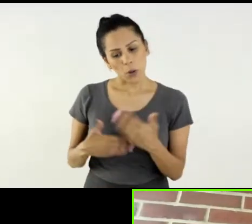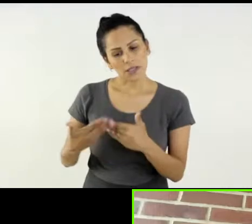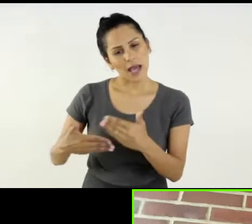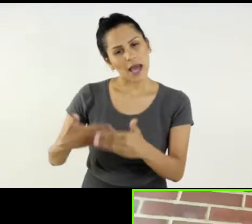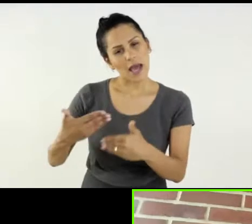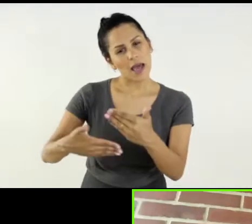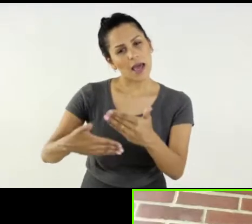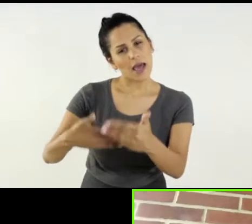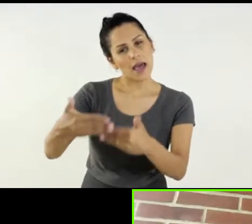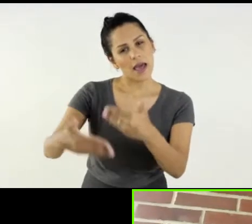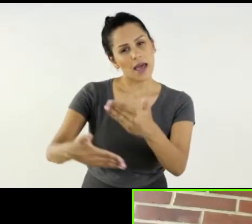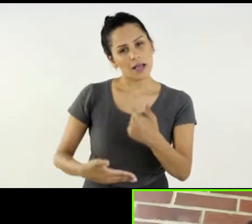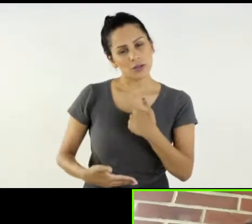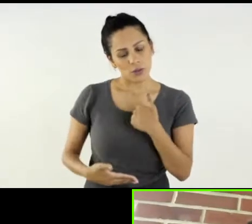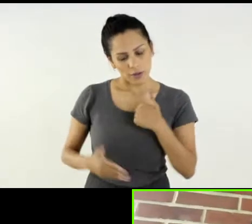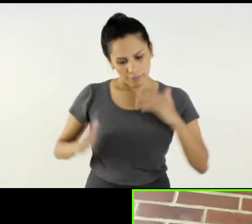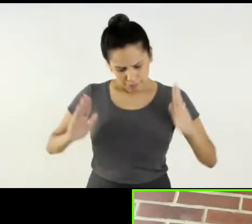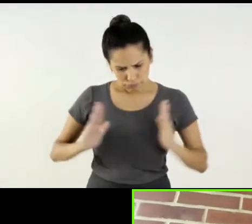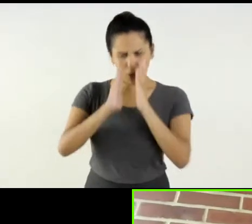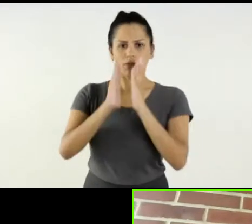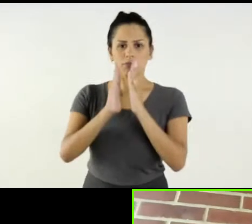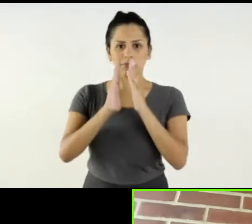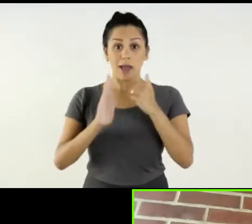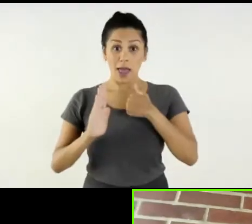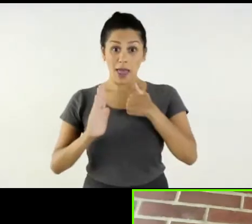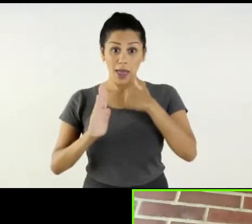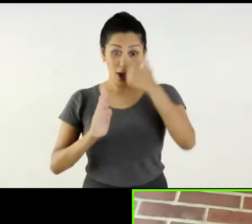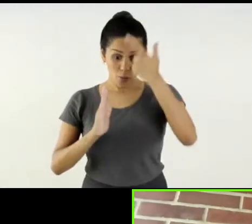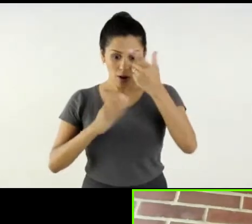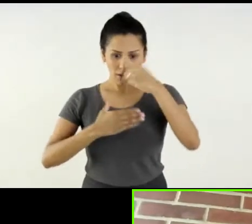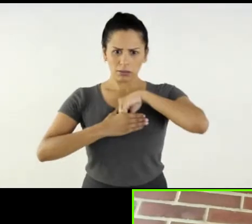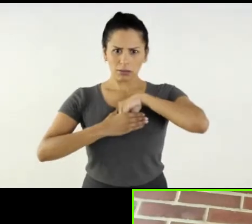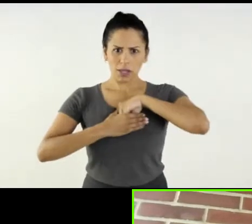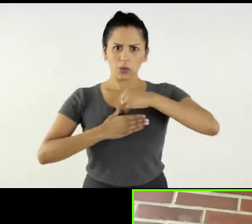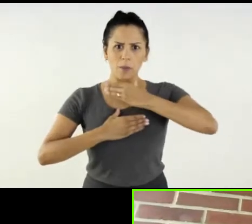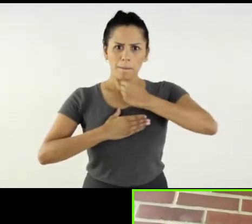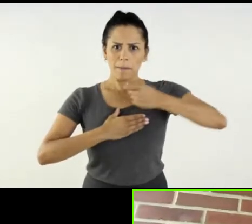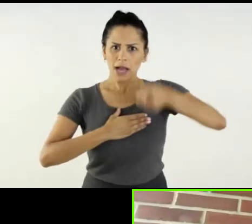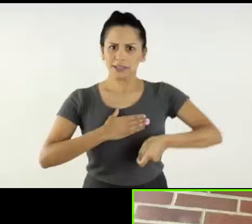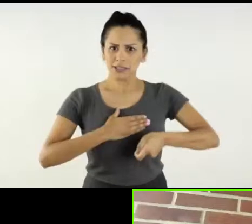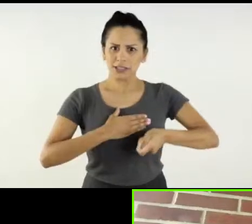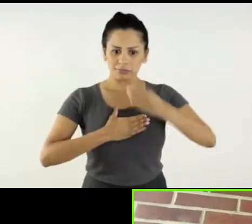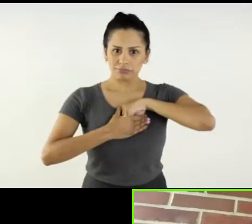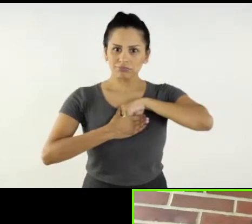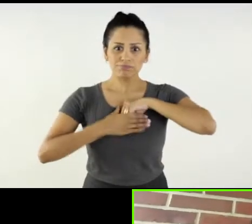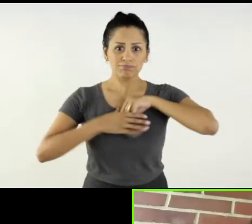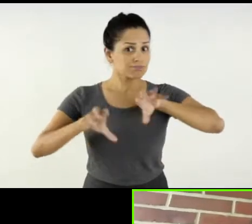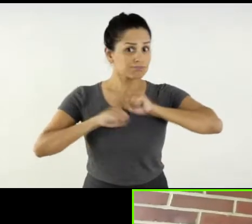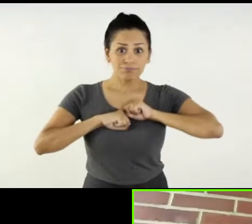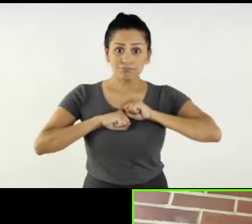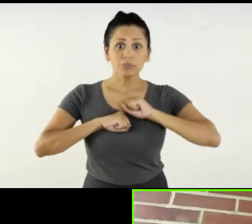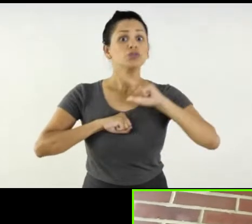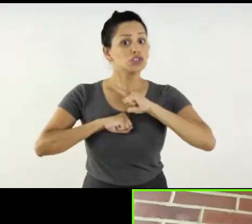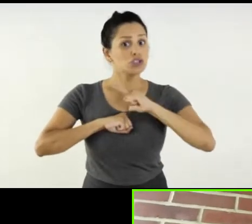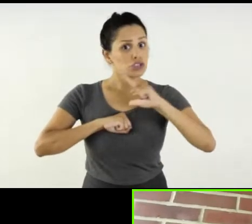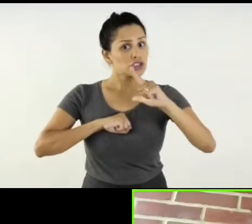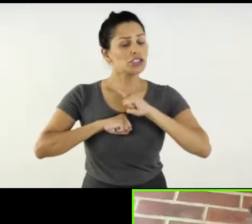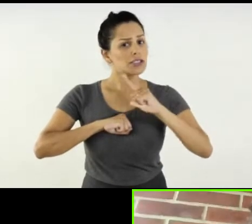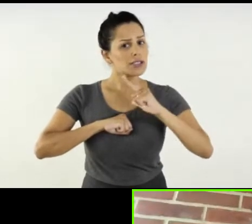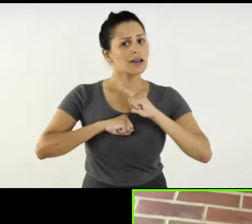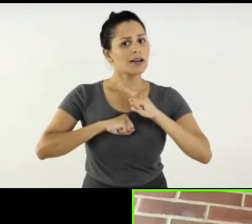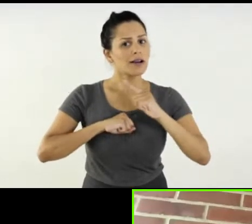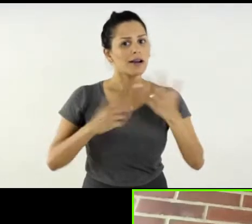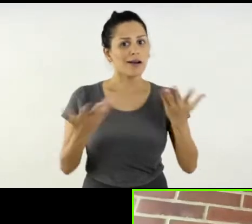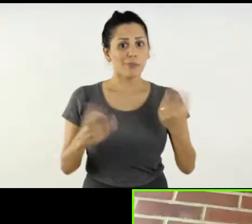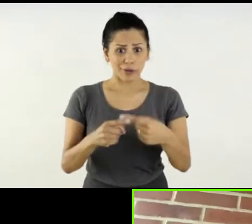know, and this is coming from someone who has, you know, been a dedicated feminist and a student of sort of